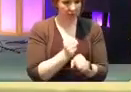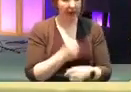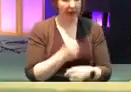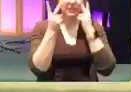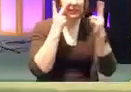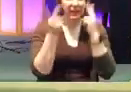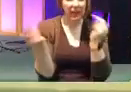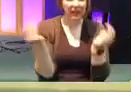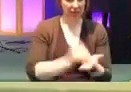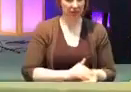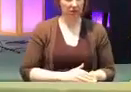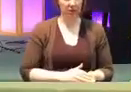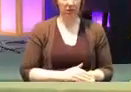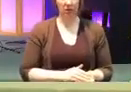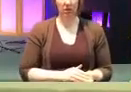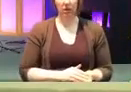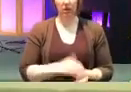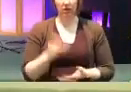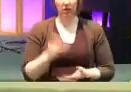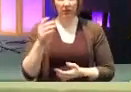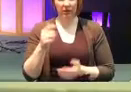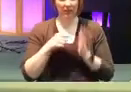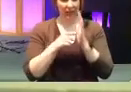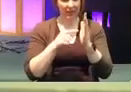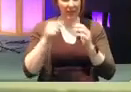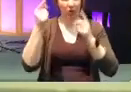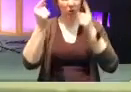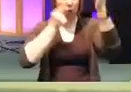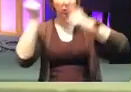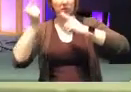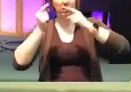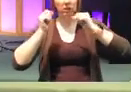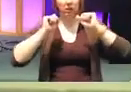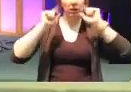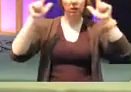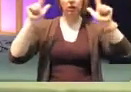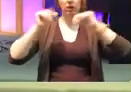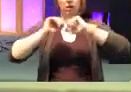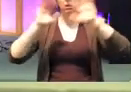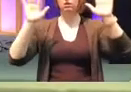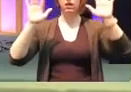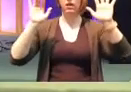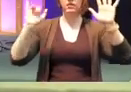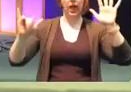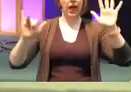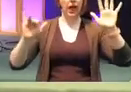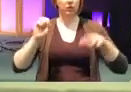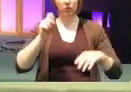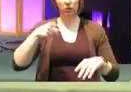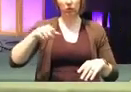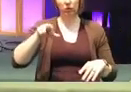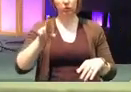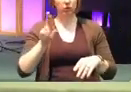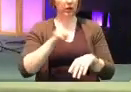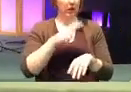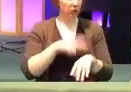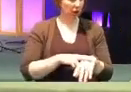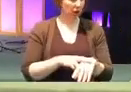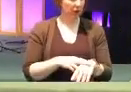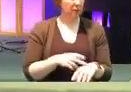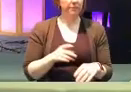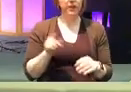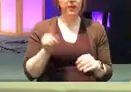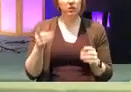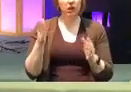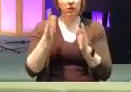again. Signs and wonders that people are awakened and say, that was supernatural. And those are the